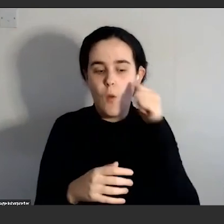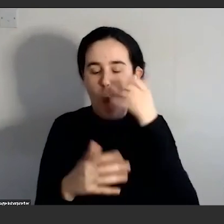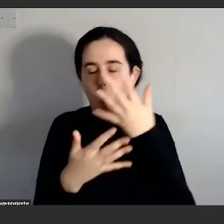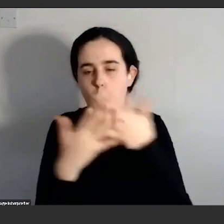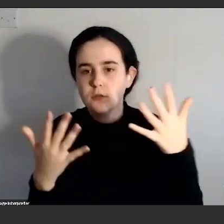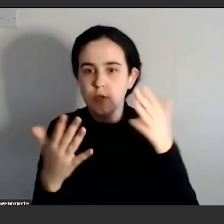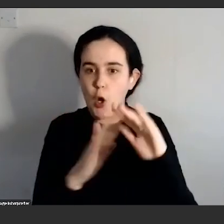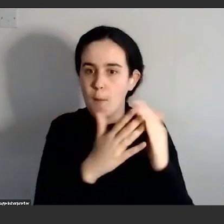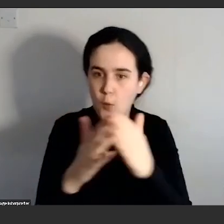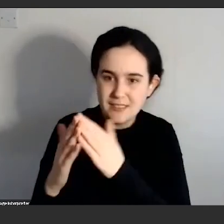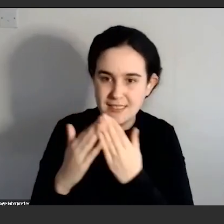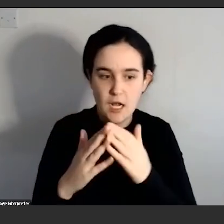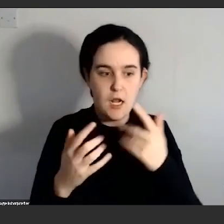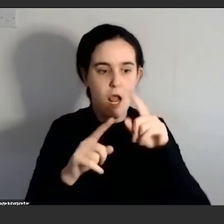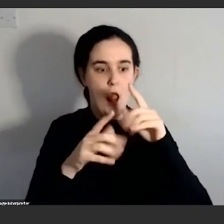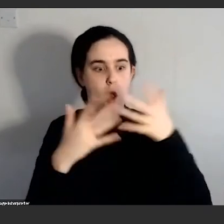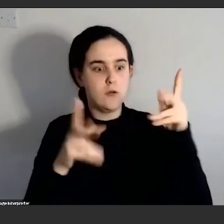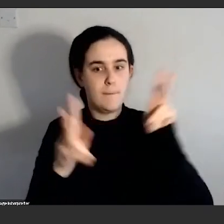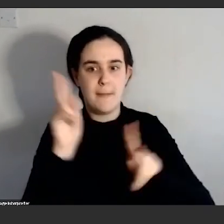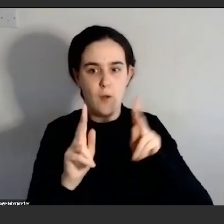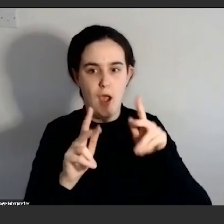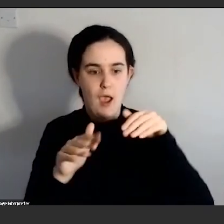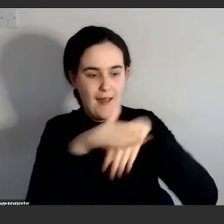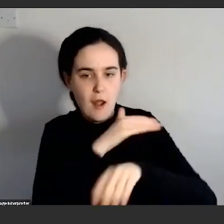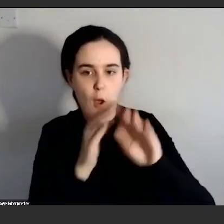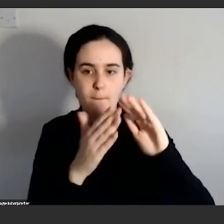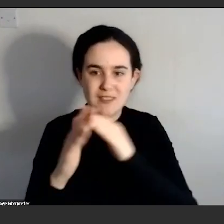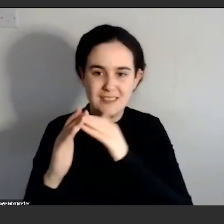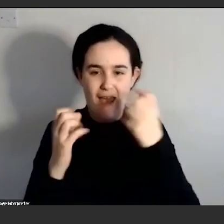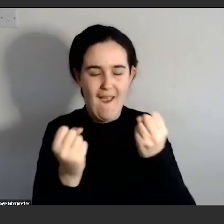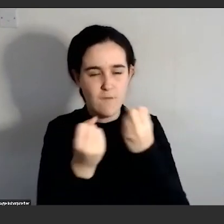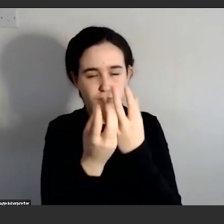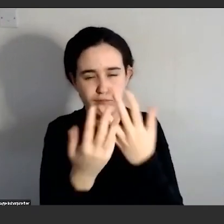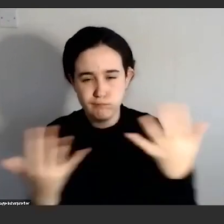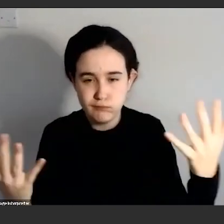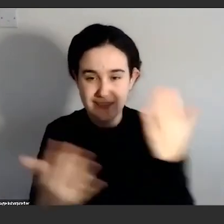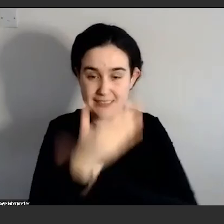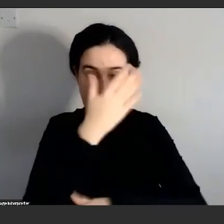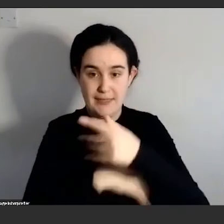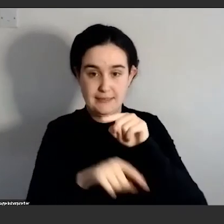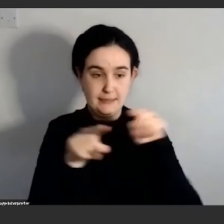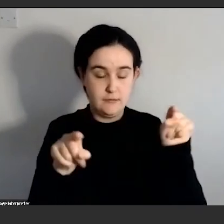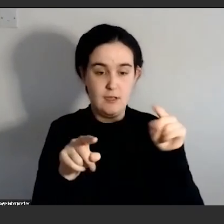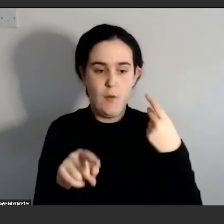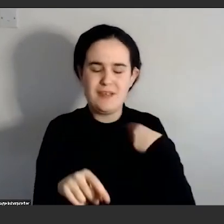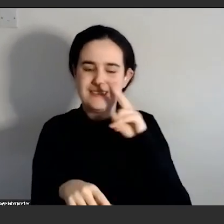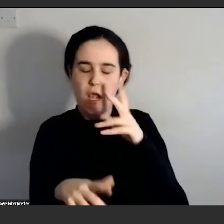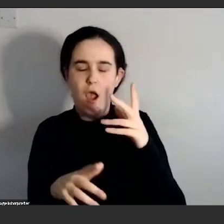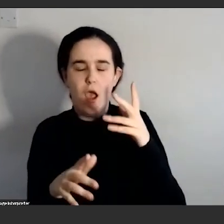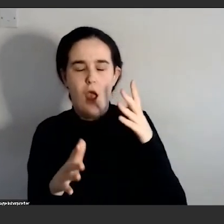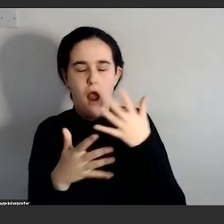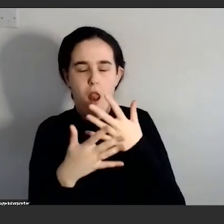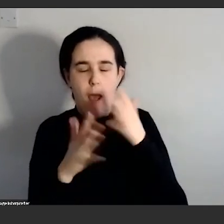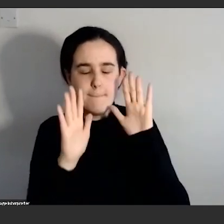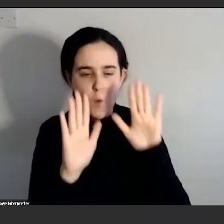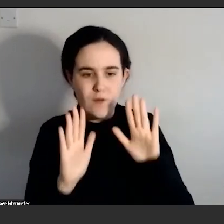this gig for a while, but we're upping it to help tackle that now profound and growing disability divide.